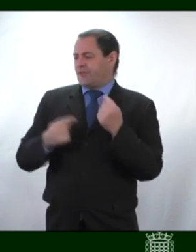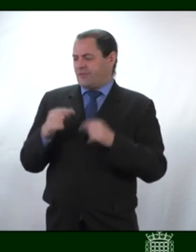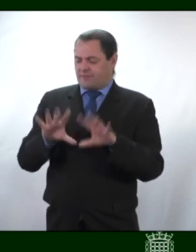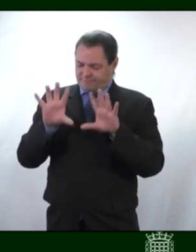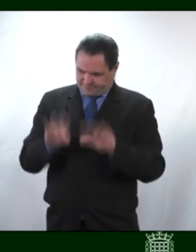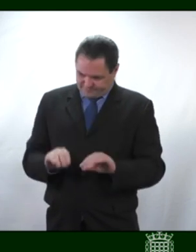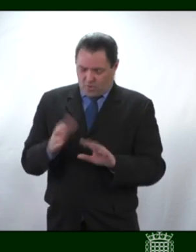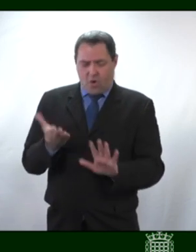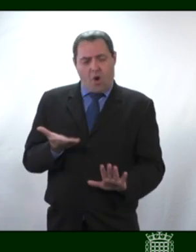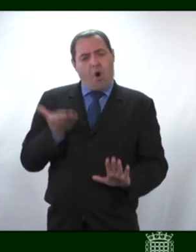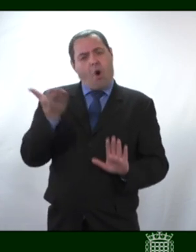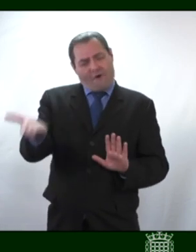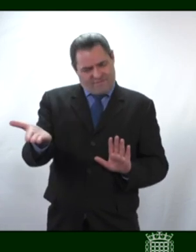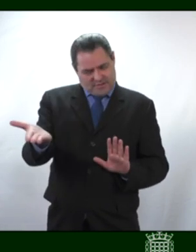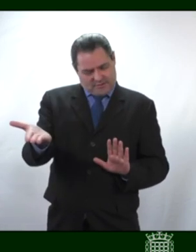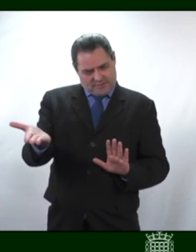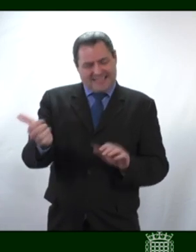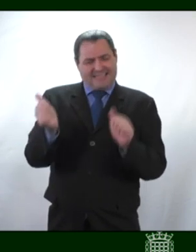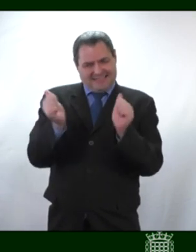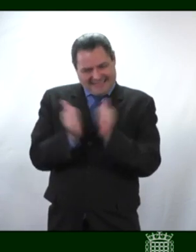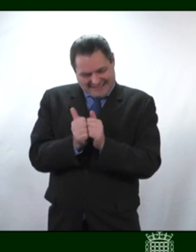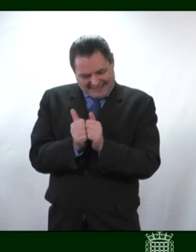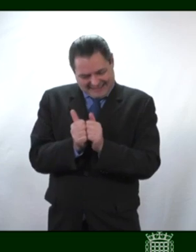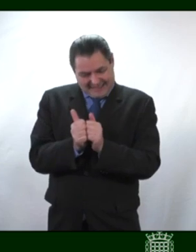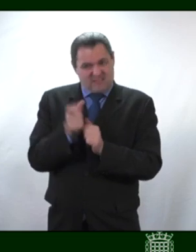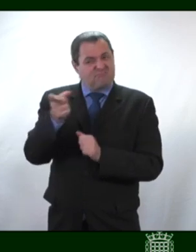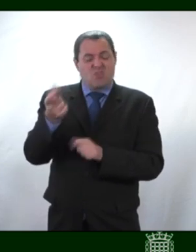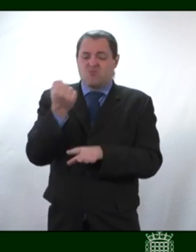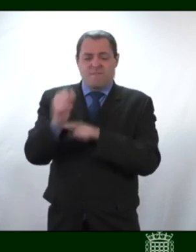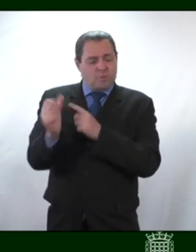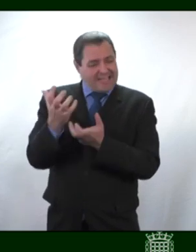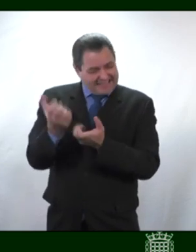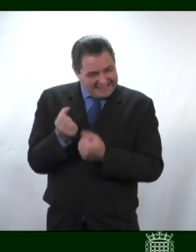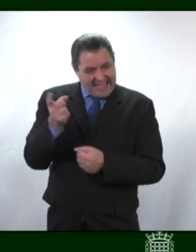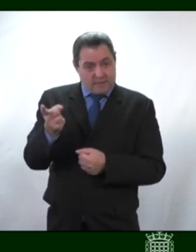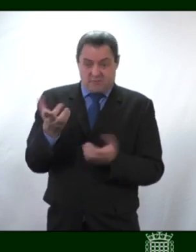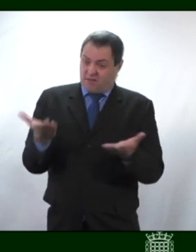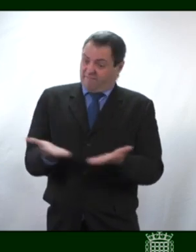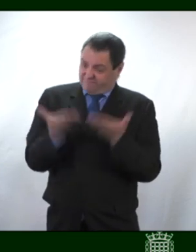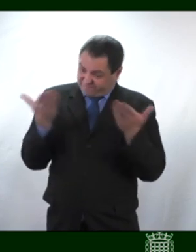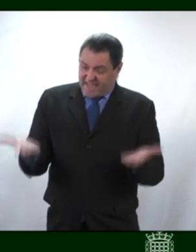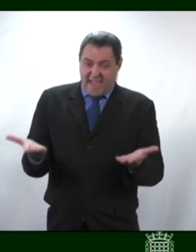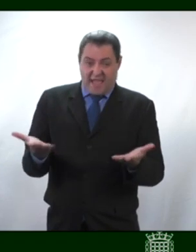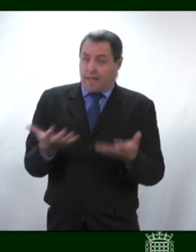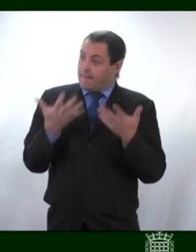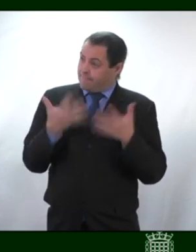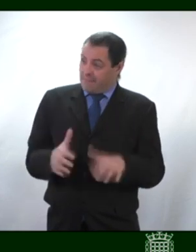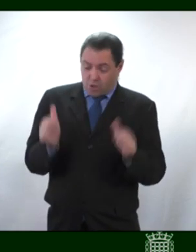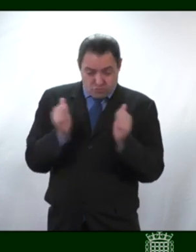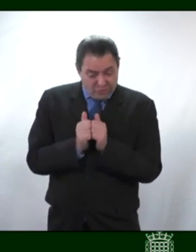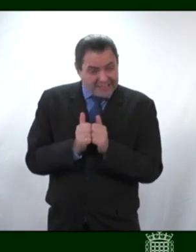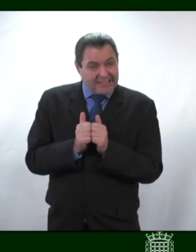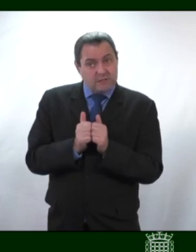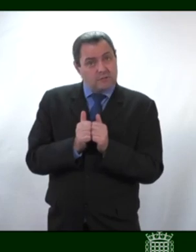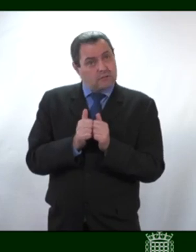table that the Mayor of Greater Manchester walked away from was a fair deal that had been agreed,